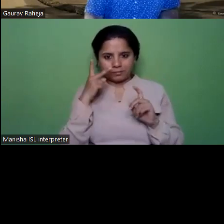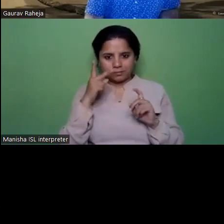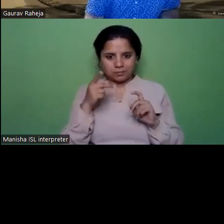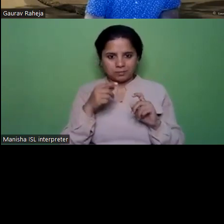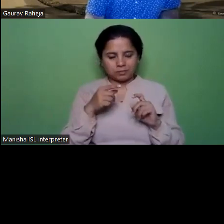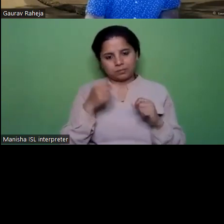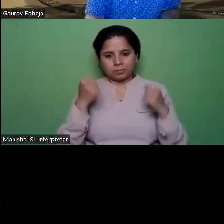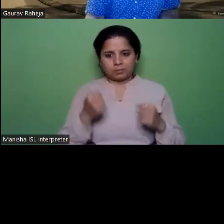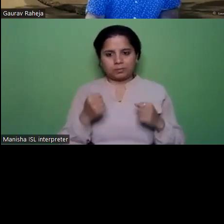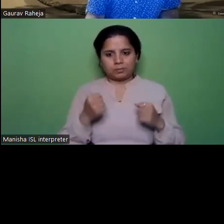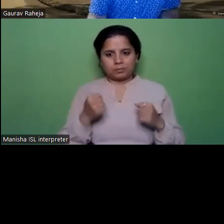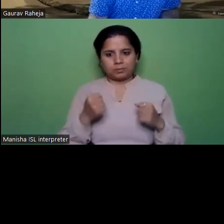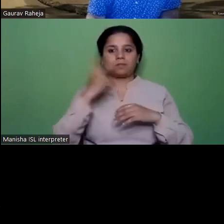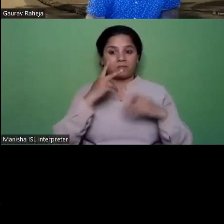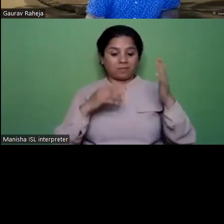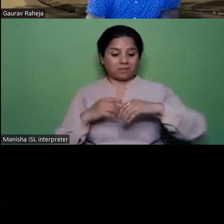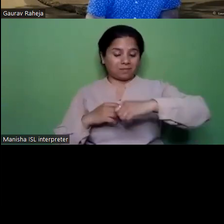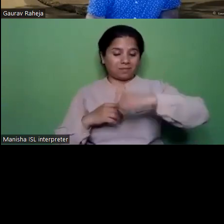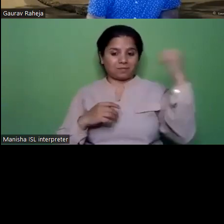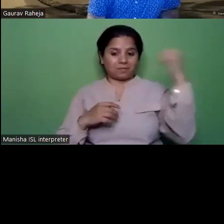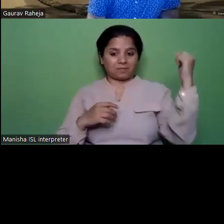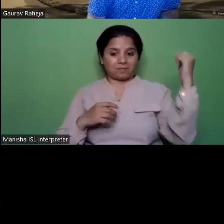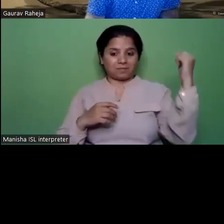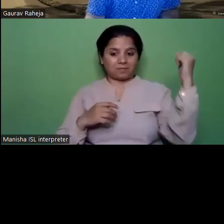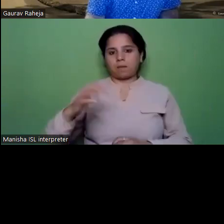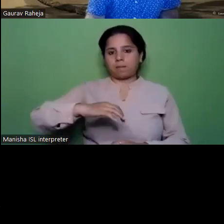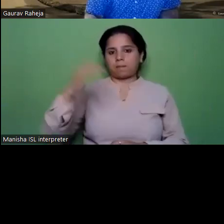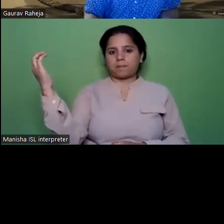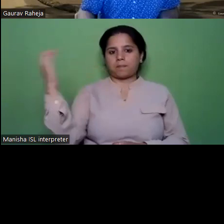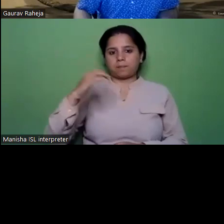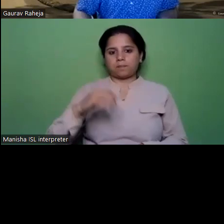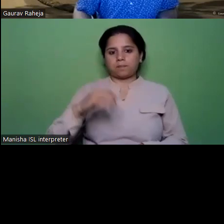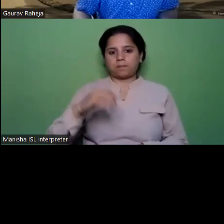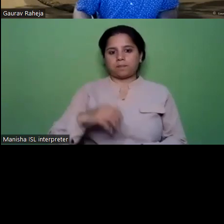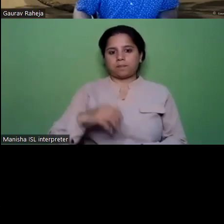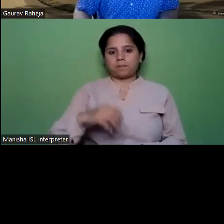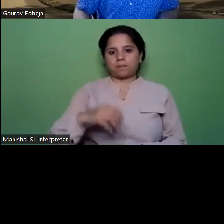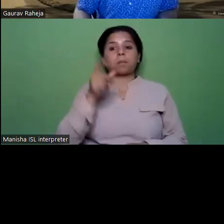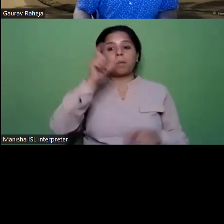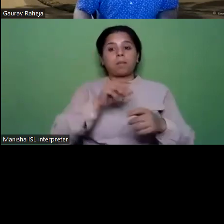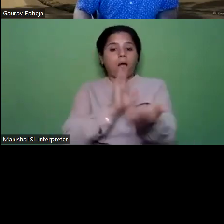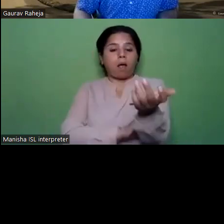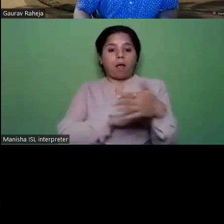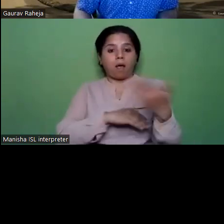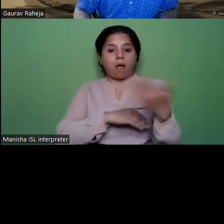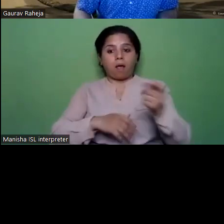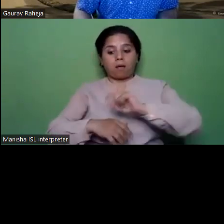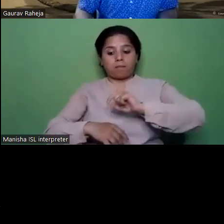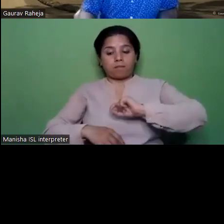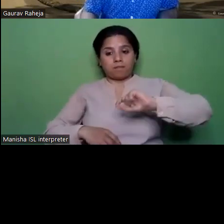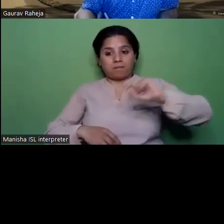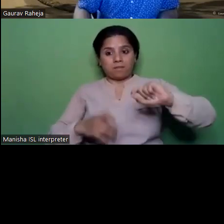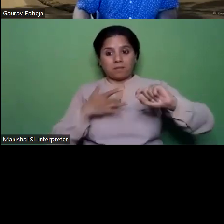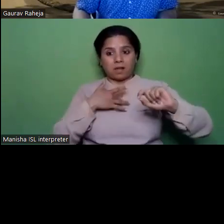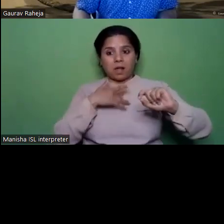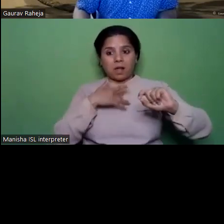And this flap is on the right-hand side. Have people with left-handed writing attempted to